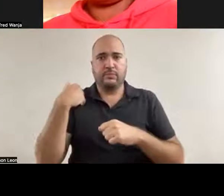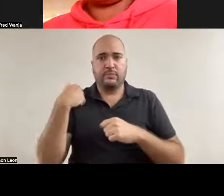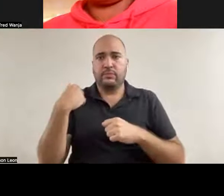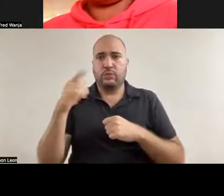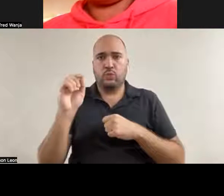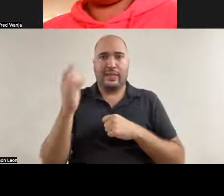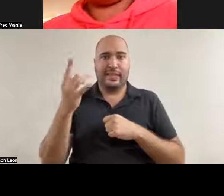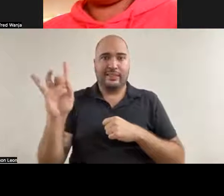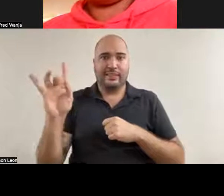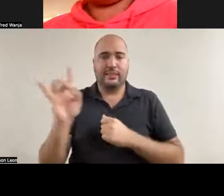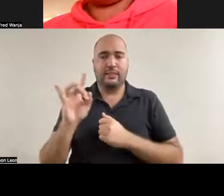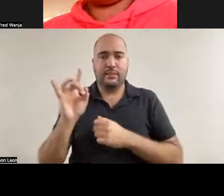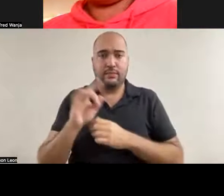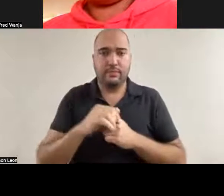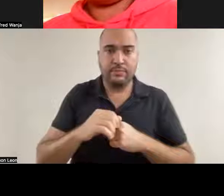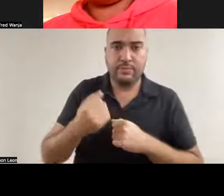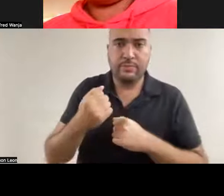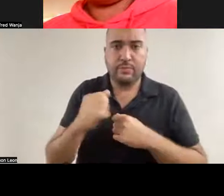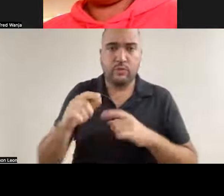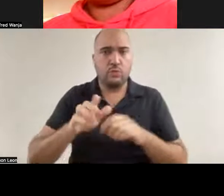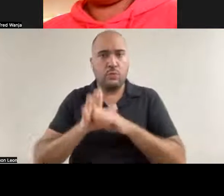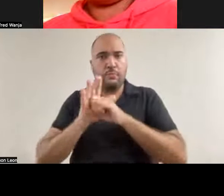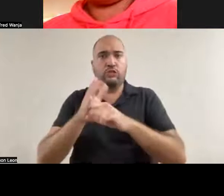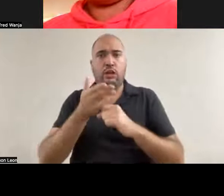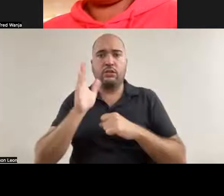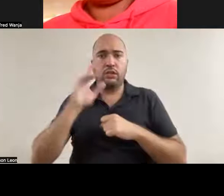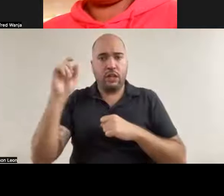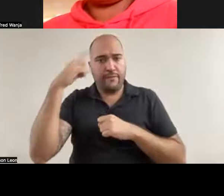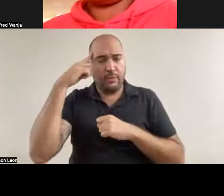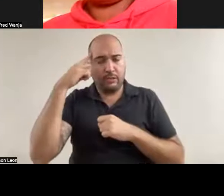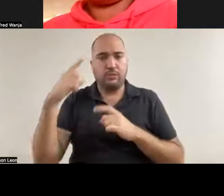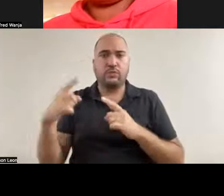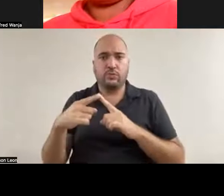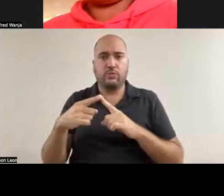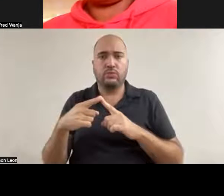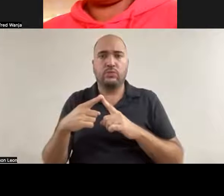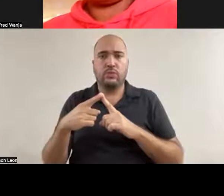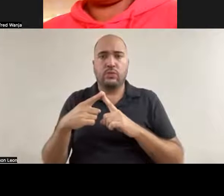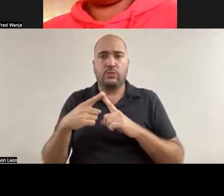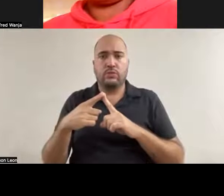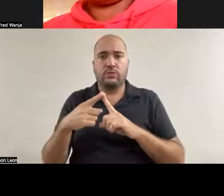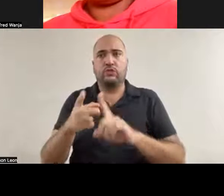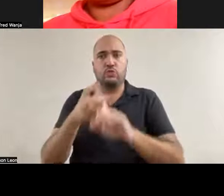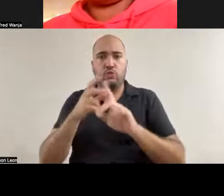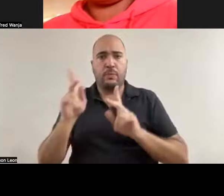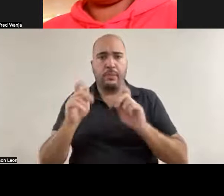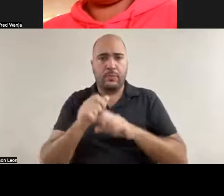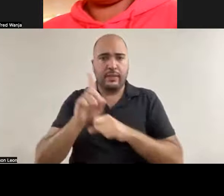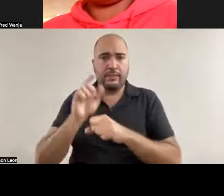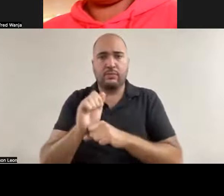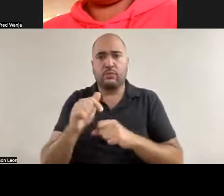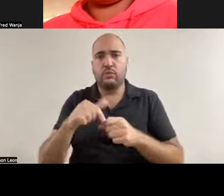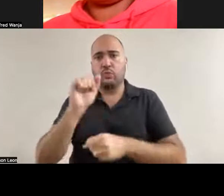2018 to push our government to in order to recruit people with disability to work in the